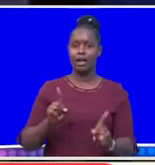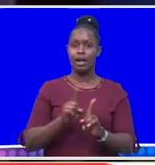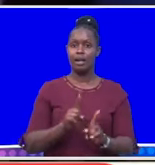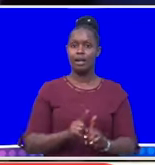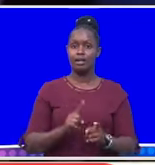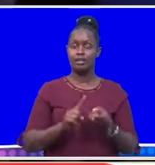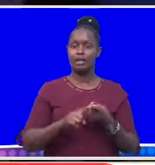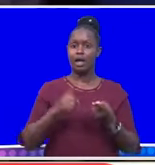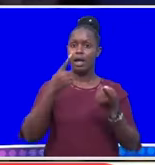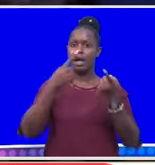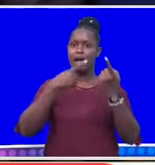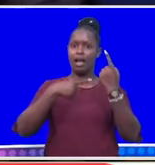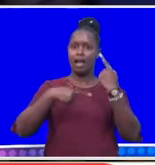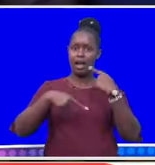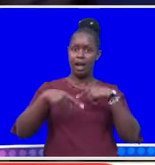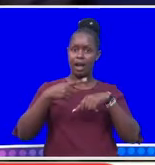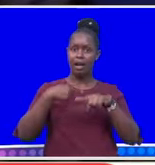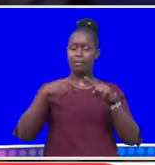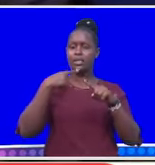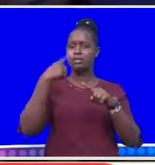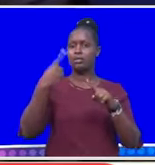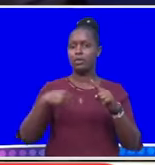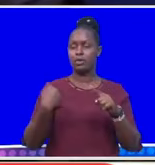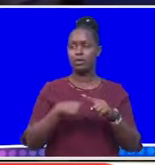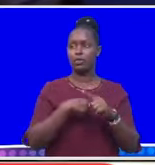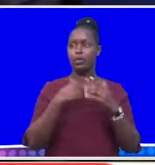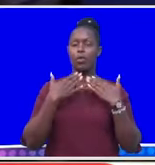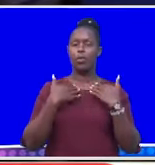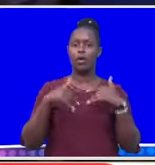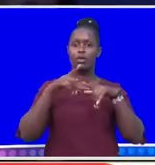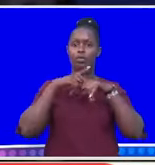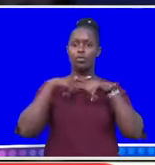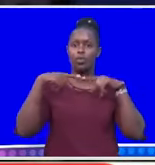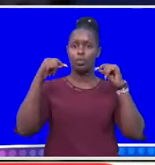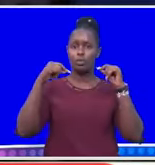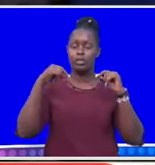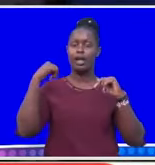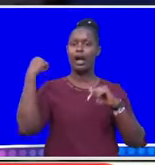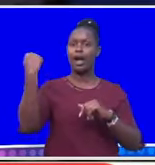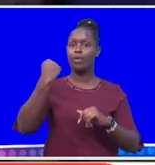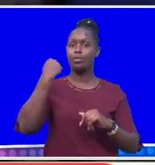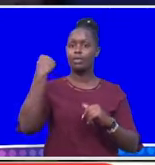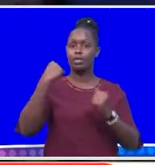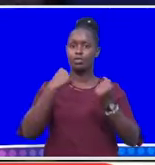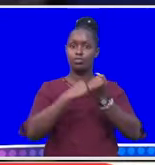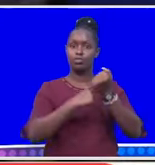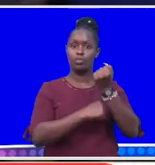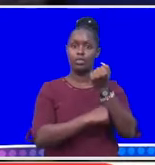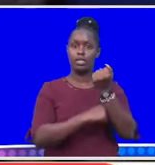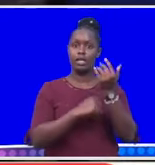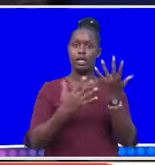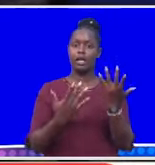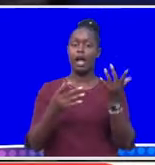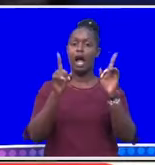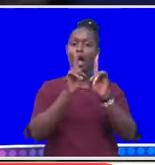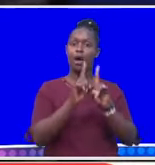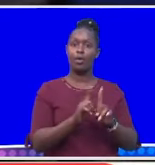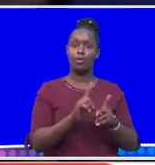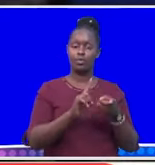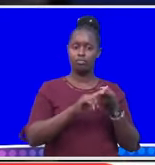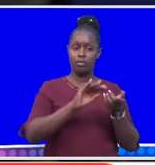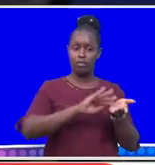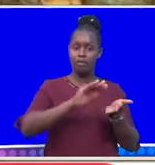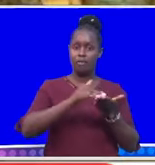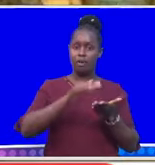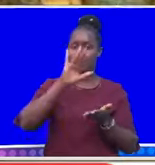and says, we want to hold a crusade sponsored and supported by the government.